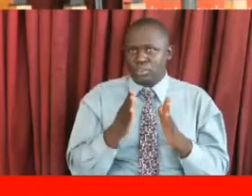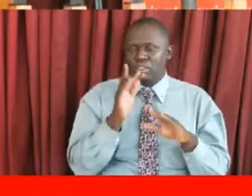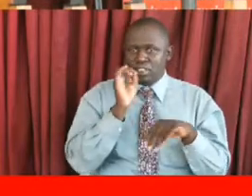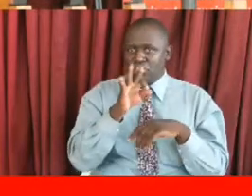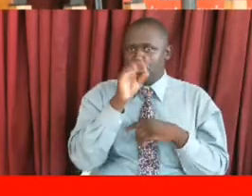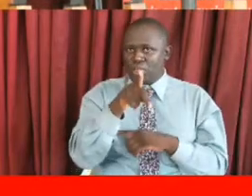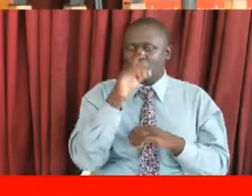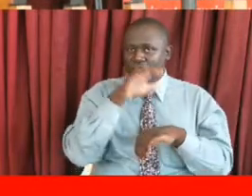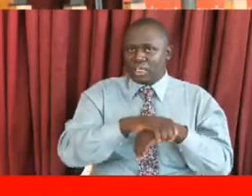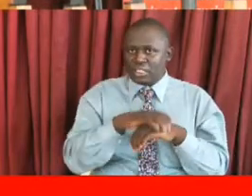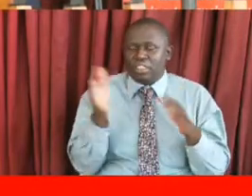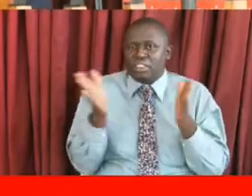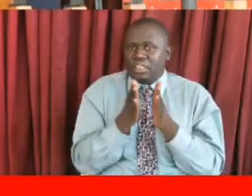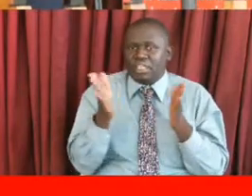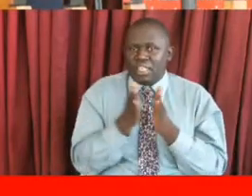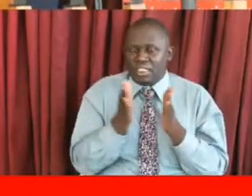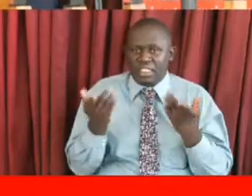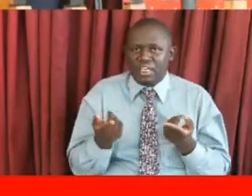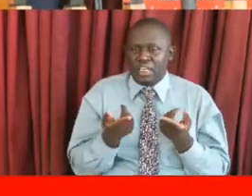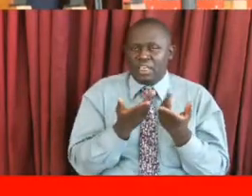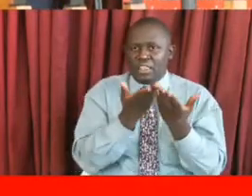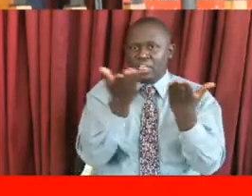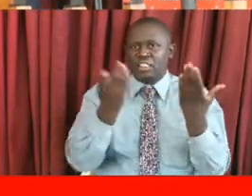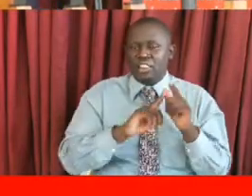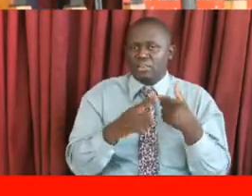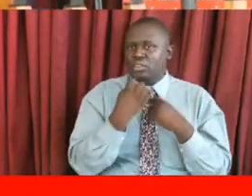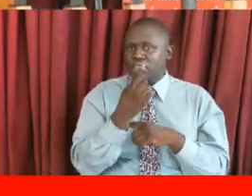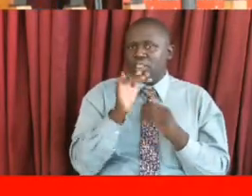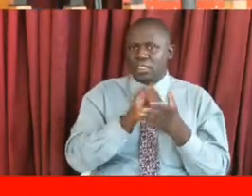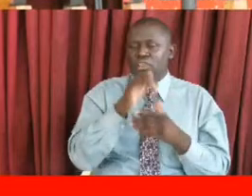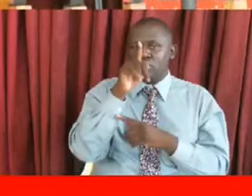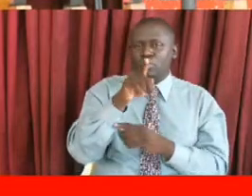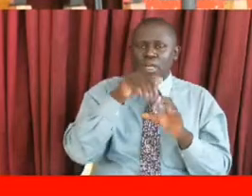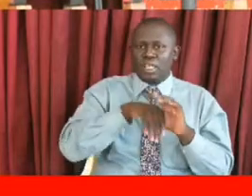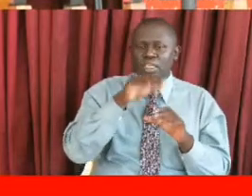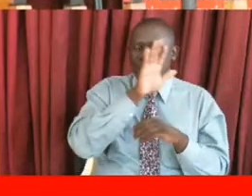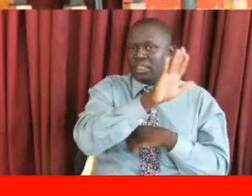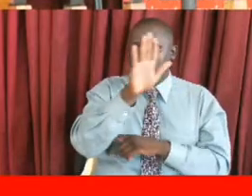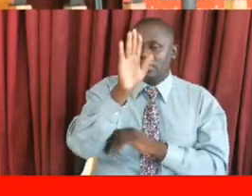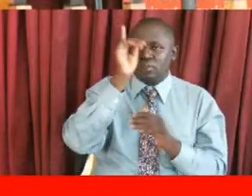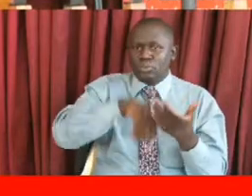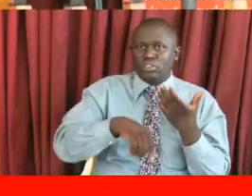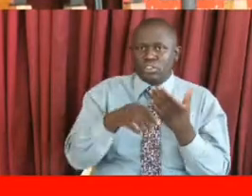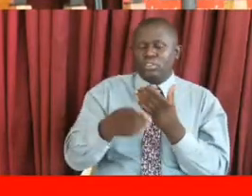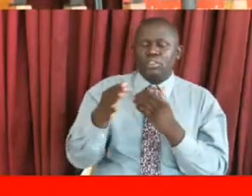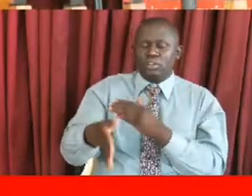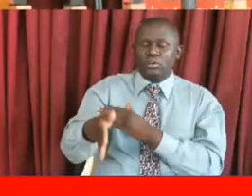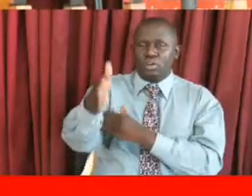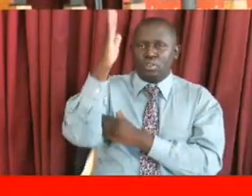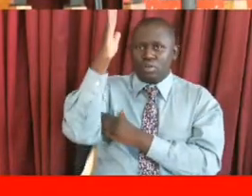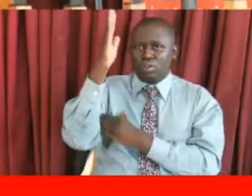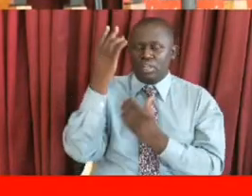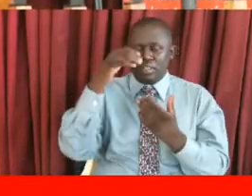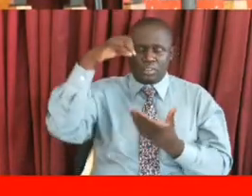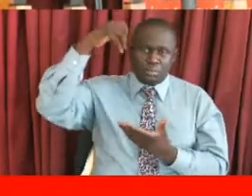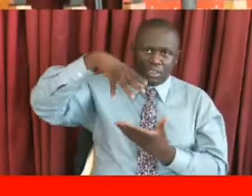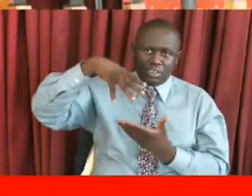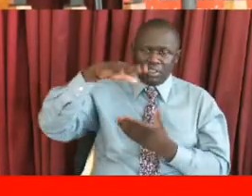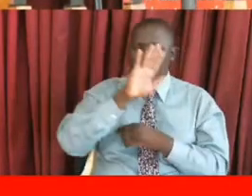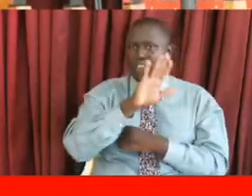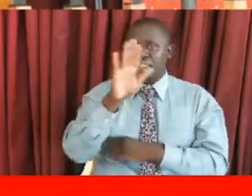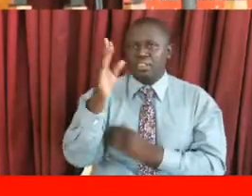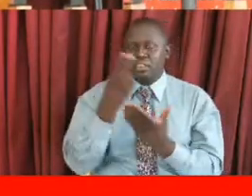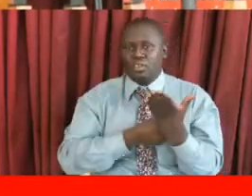there then we say you are in his Divine amen